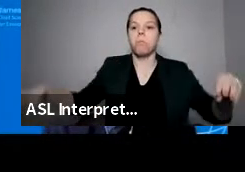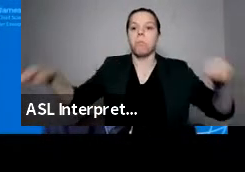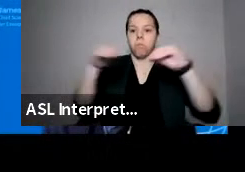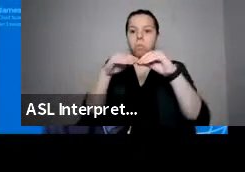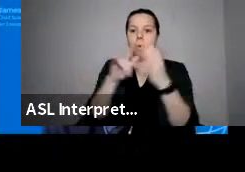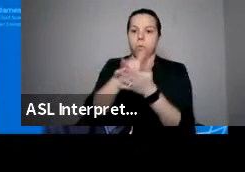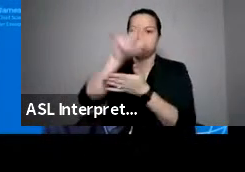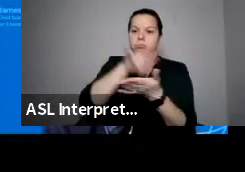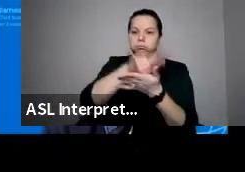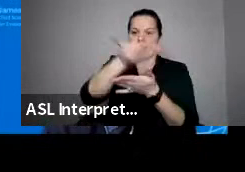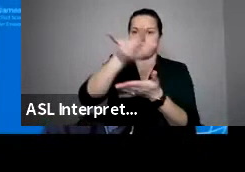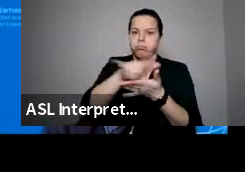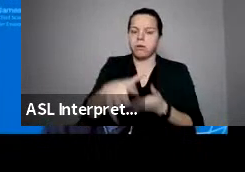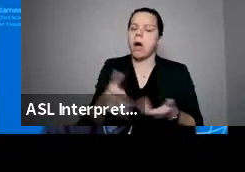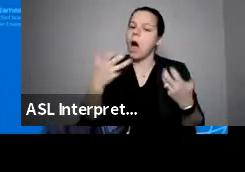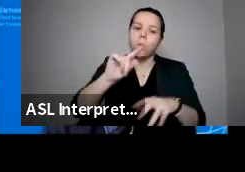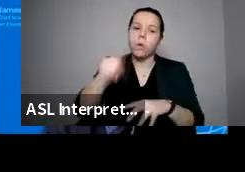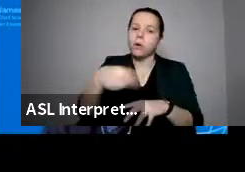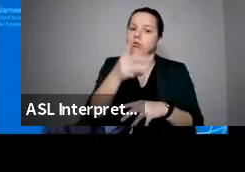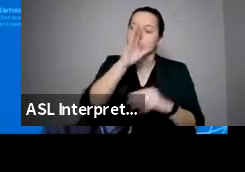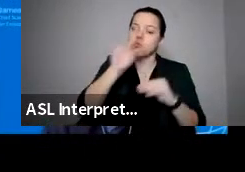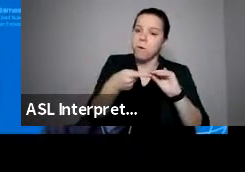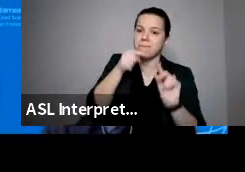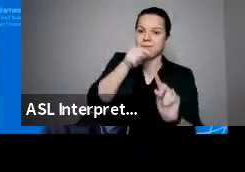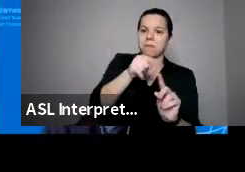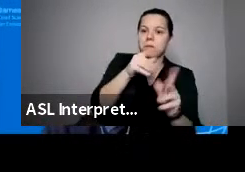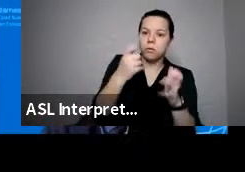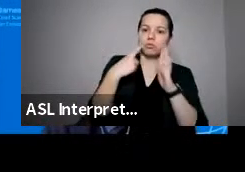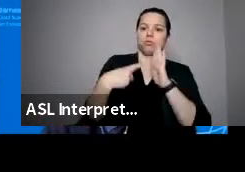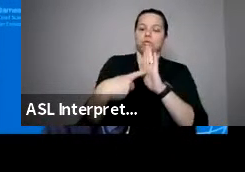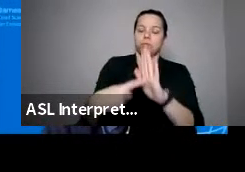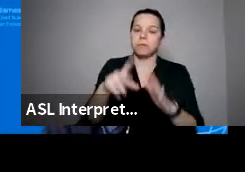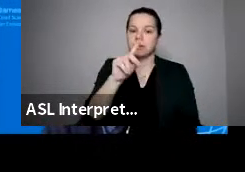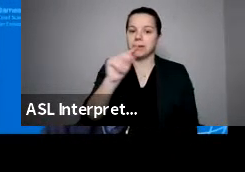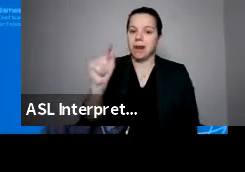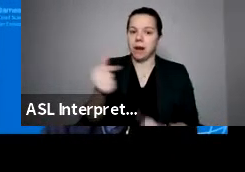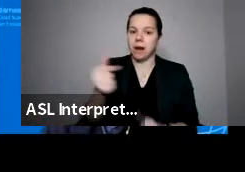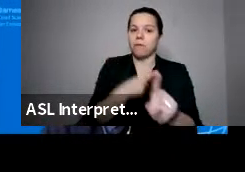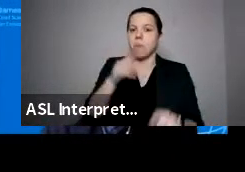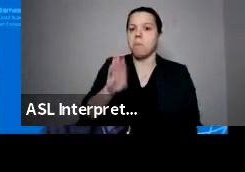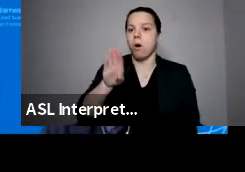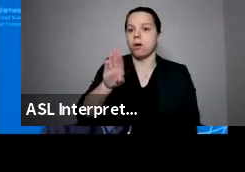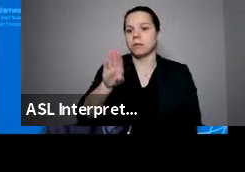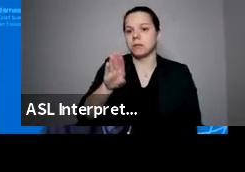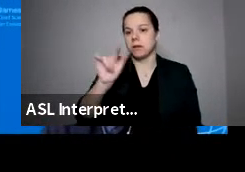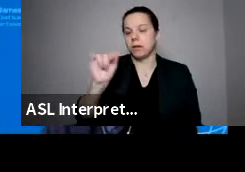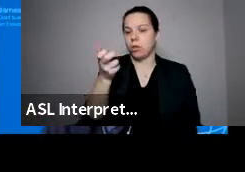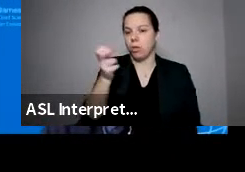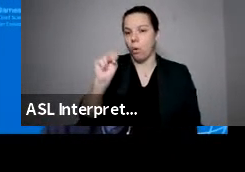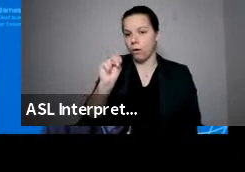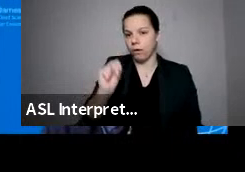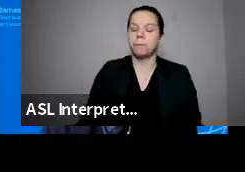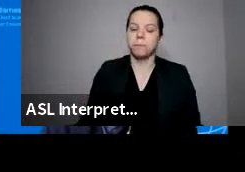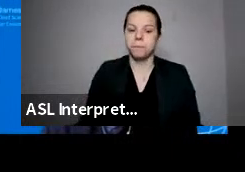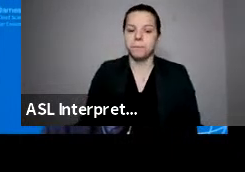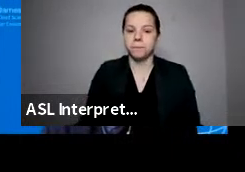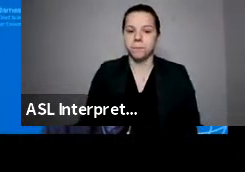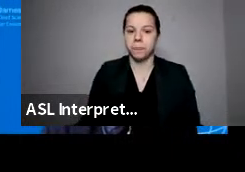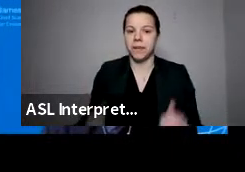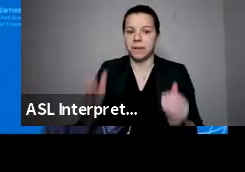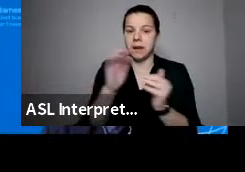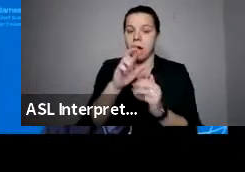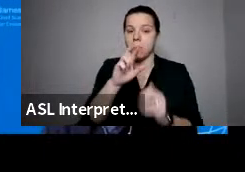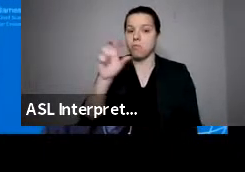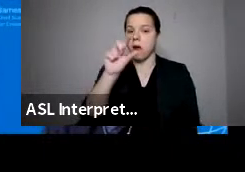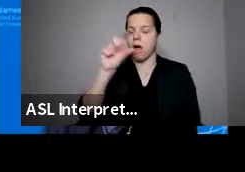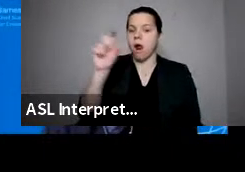I didn't want to just talk to this. I wanted to share some data, and this is from Boston Logan. And the upper right-hand data is the